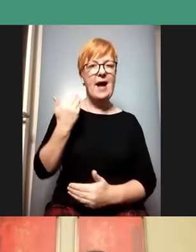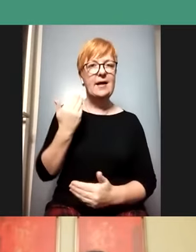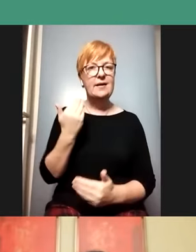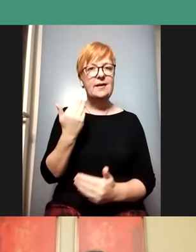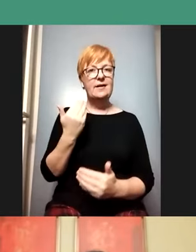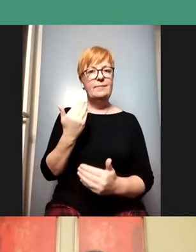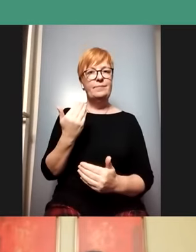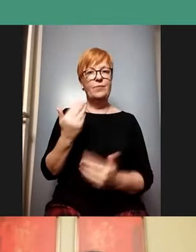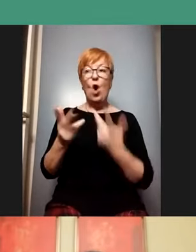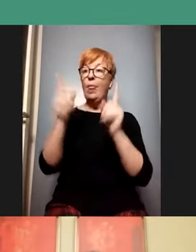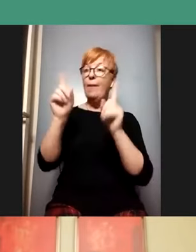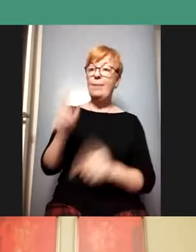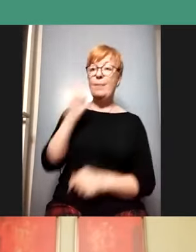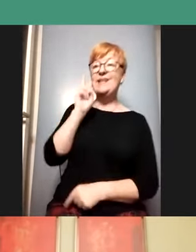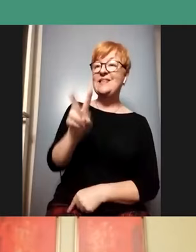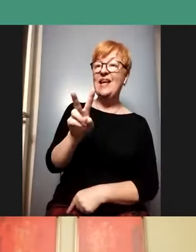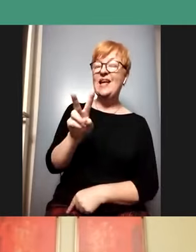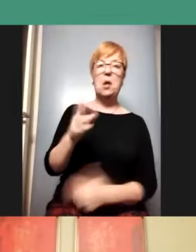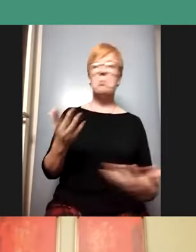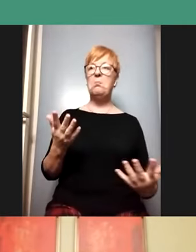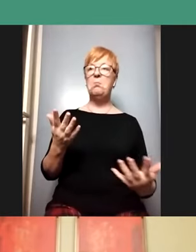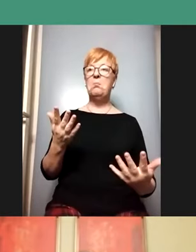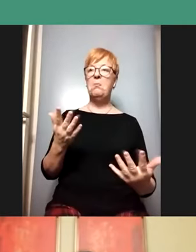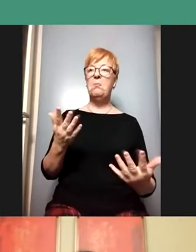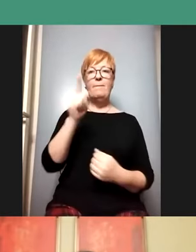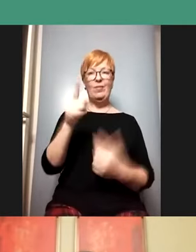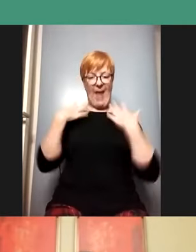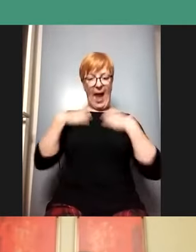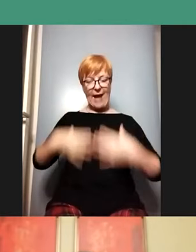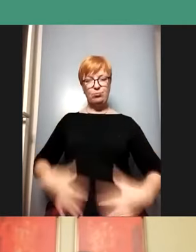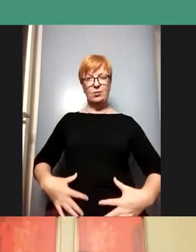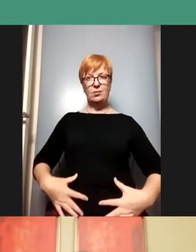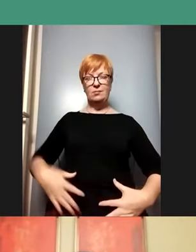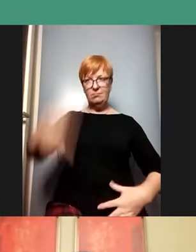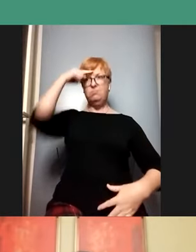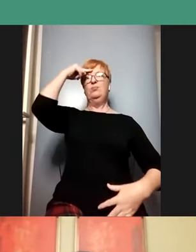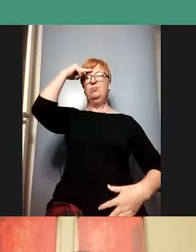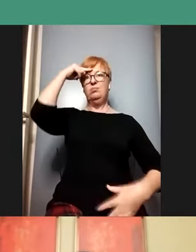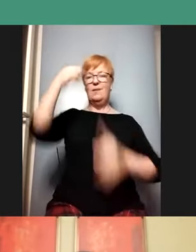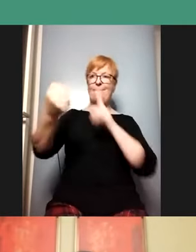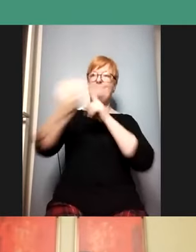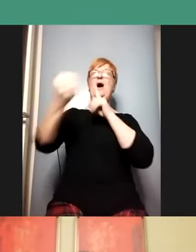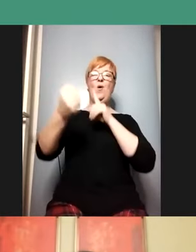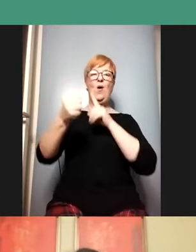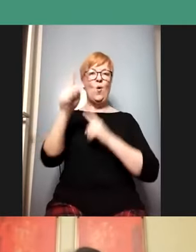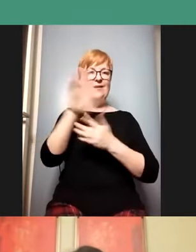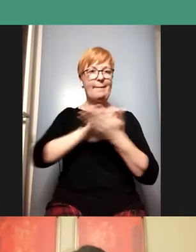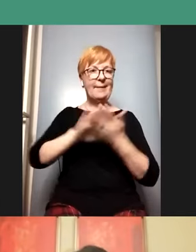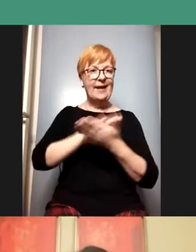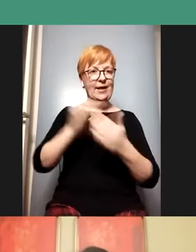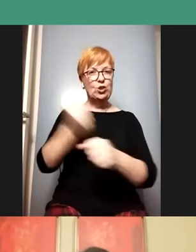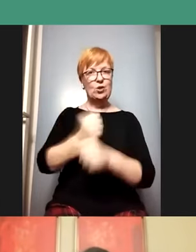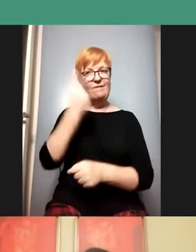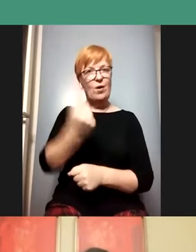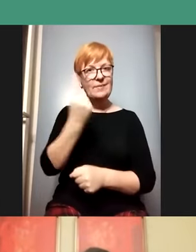other people might look and not see anything when they just see the apron, but it's something for him. He does that for himself and he